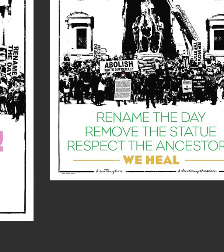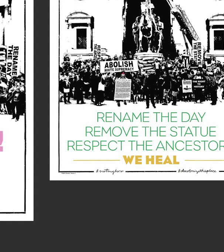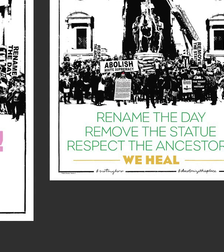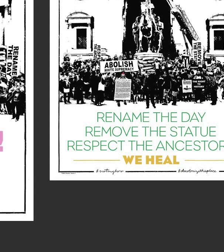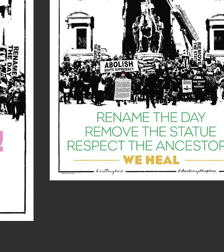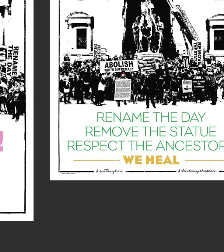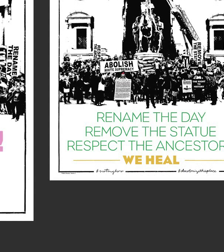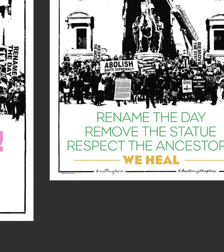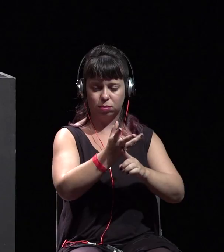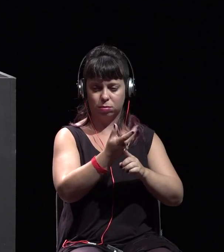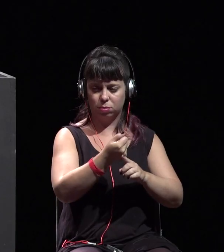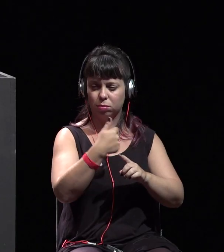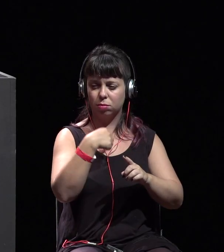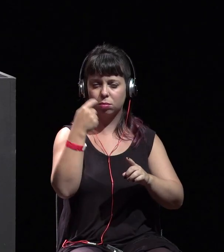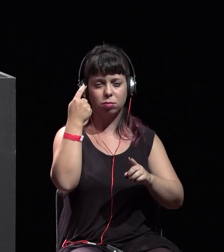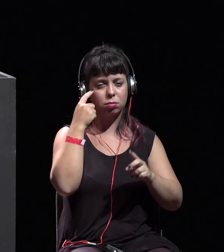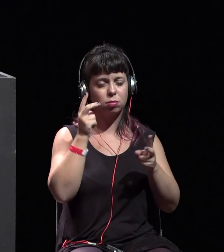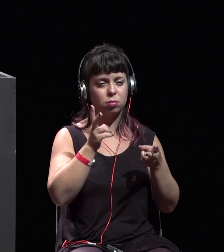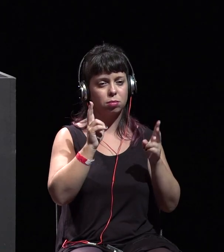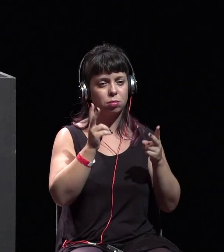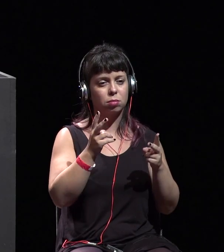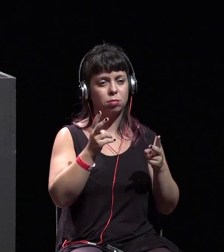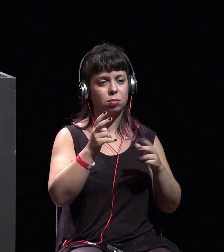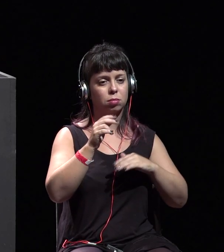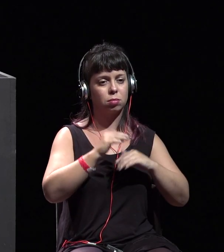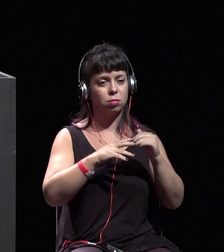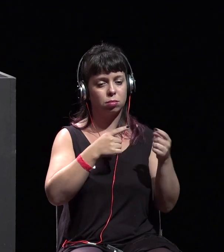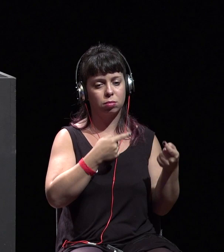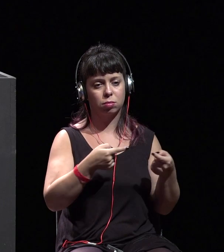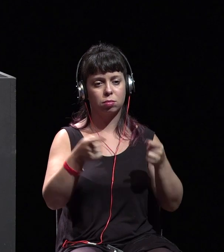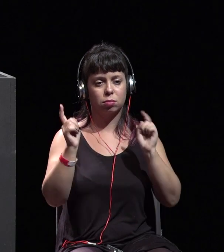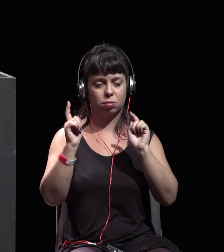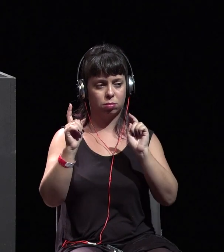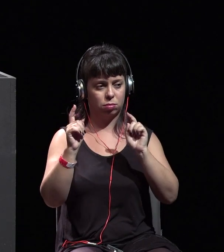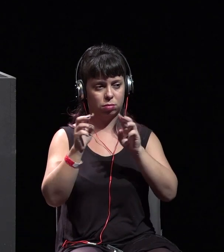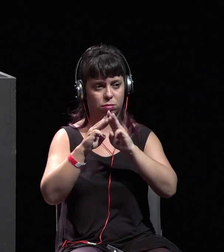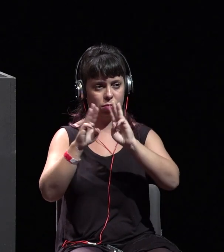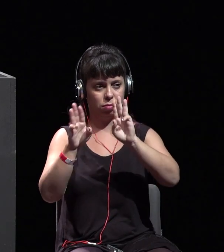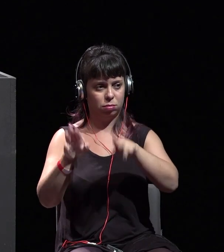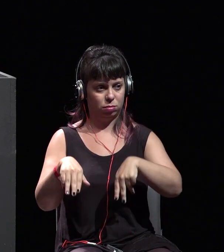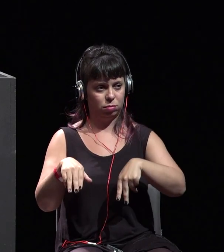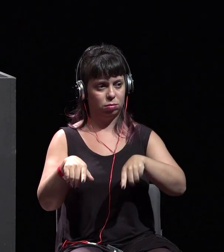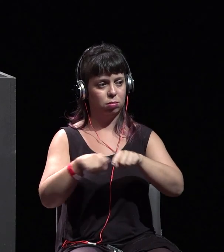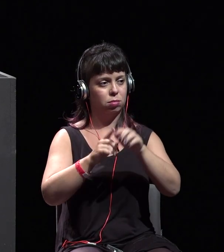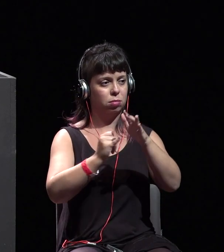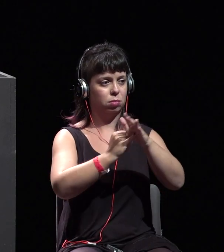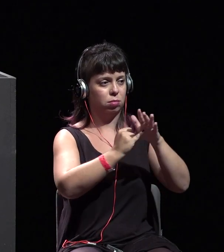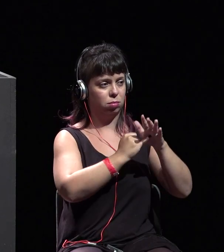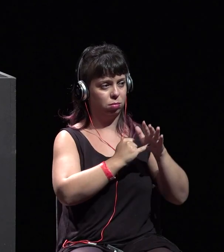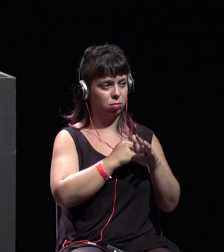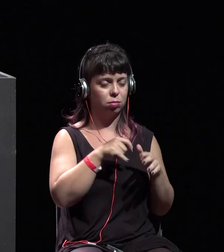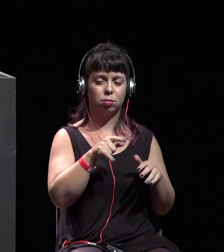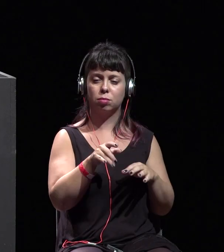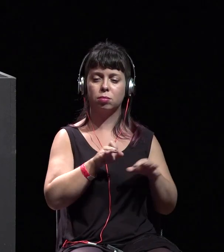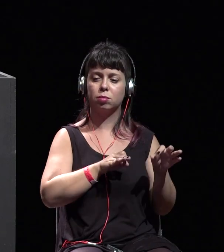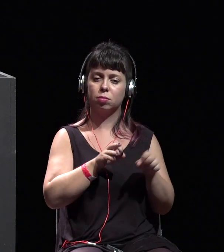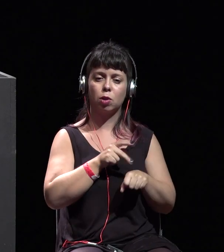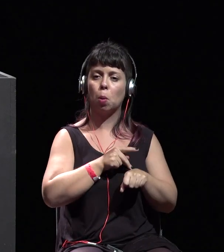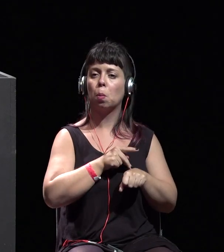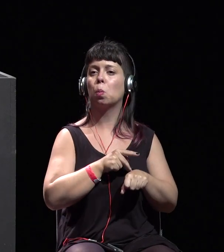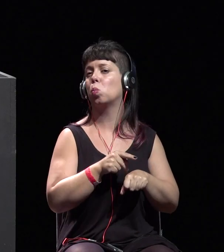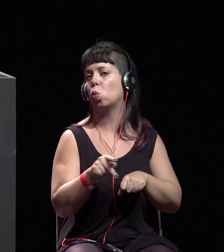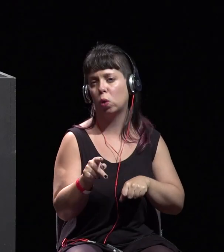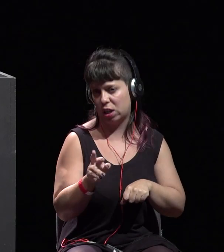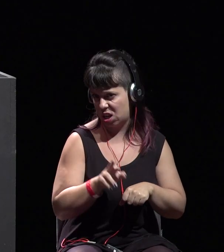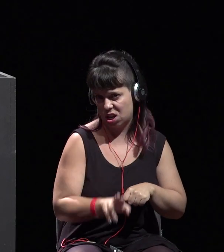and other institutions. And it's important to note that this is not as a purity project, but as a way to connect common sites of power and